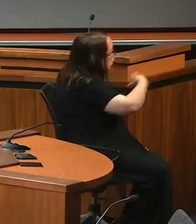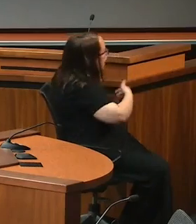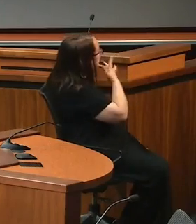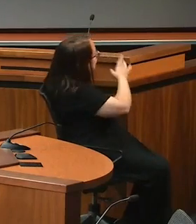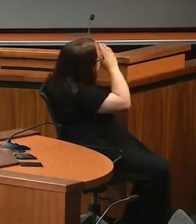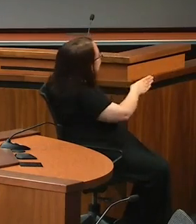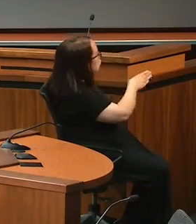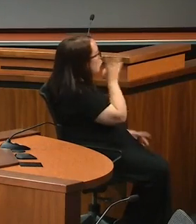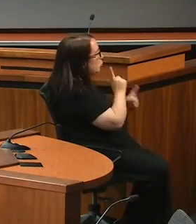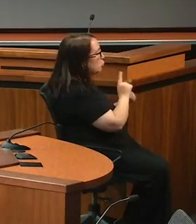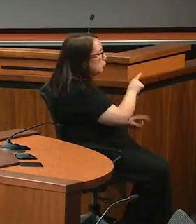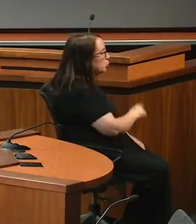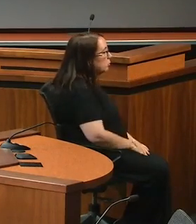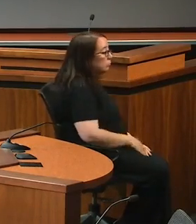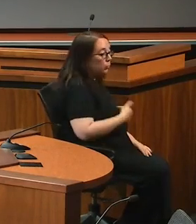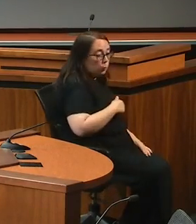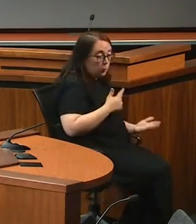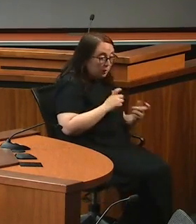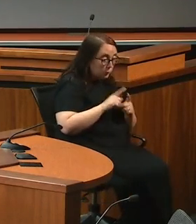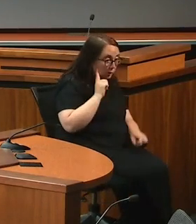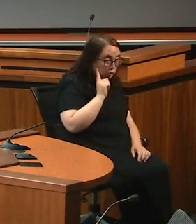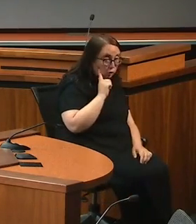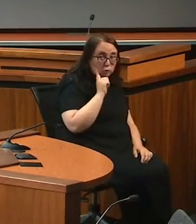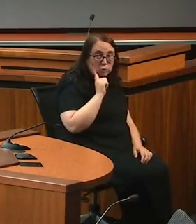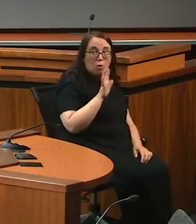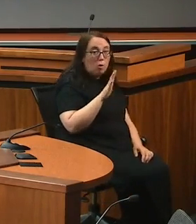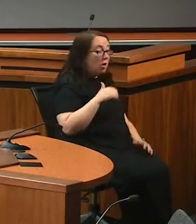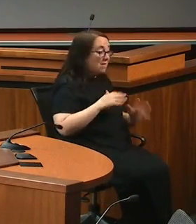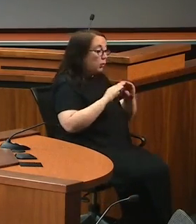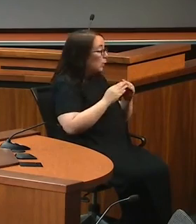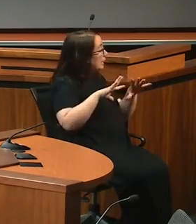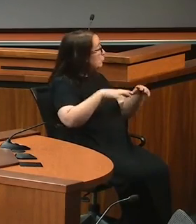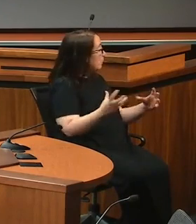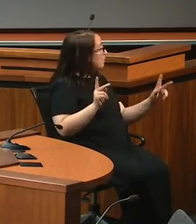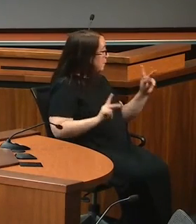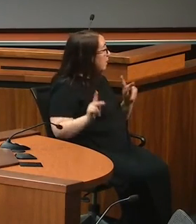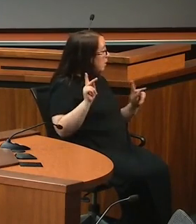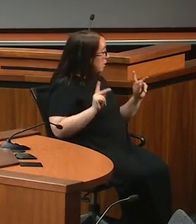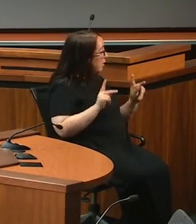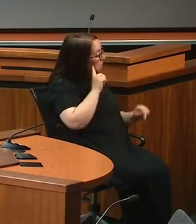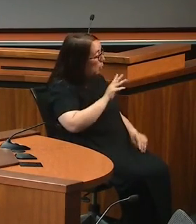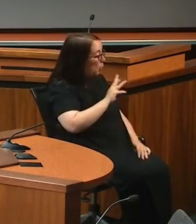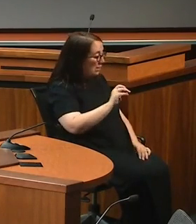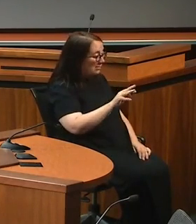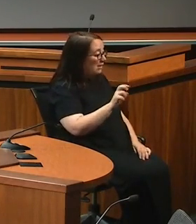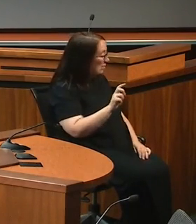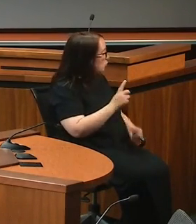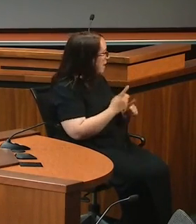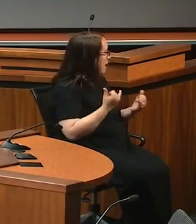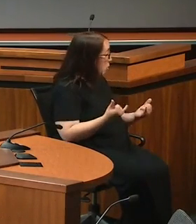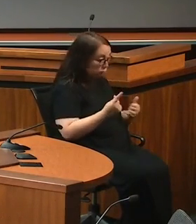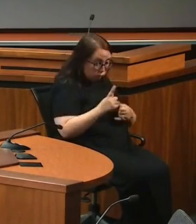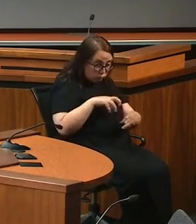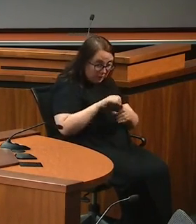to somebody. We'd love to hear them. And there's a organized group of residents for West End right now. Is that, are